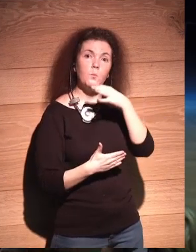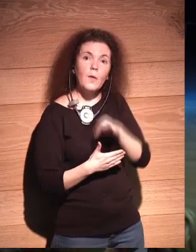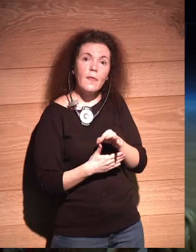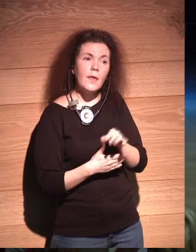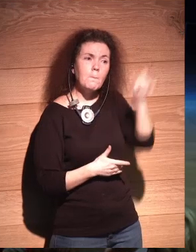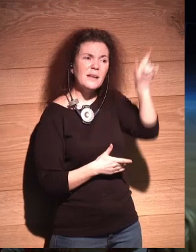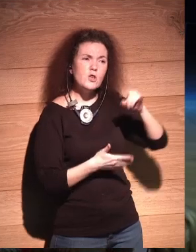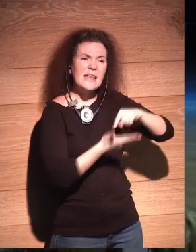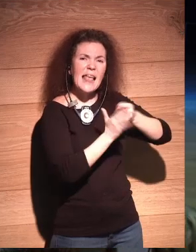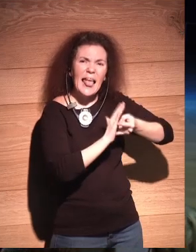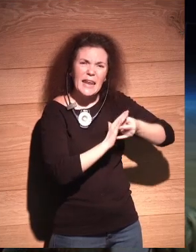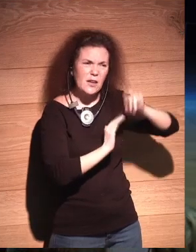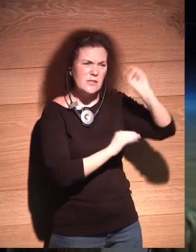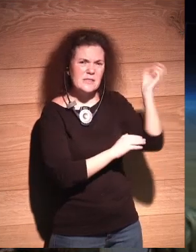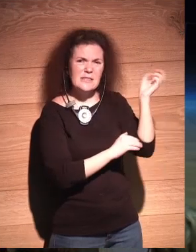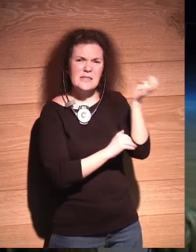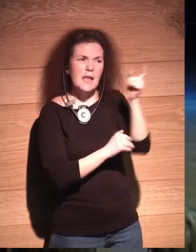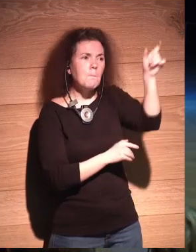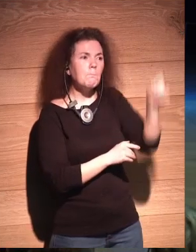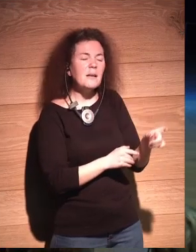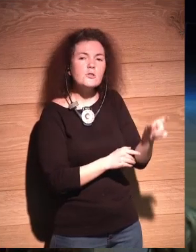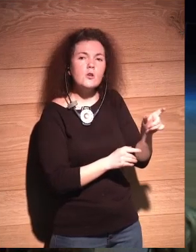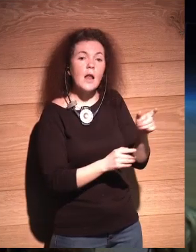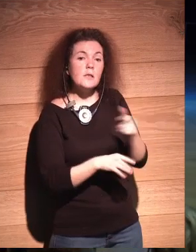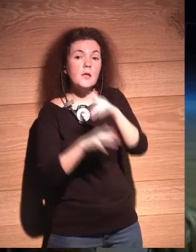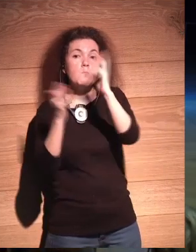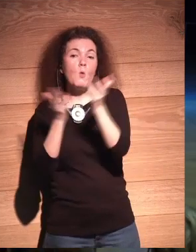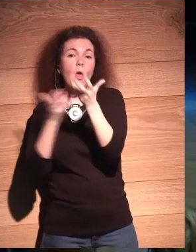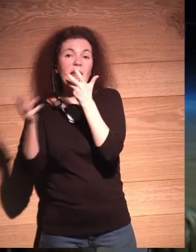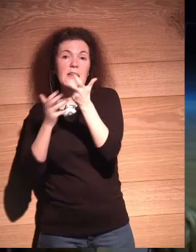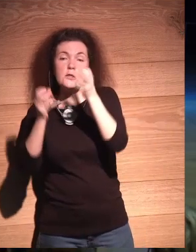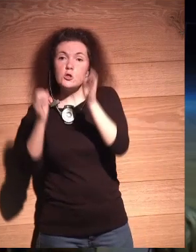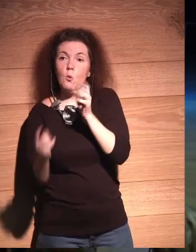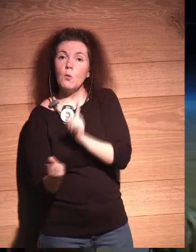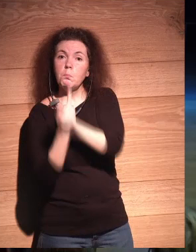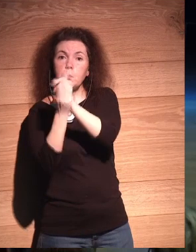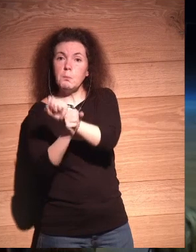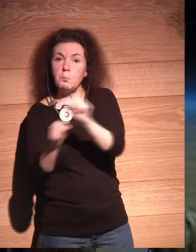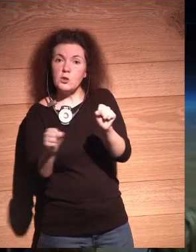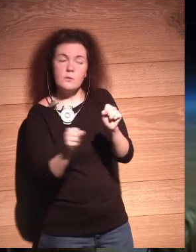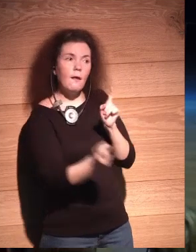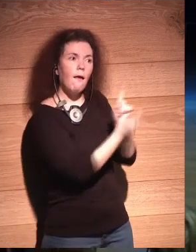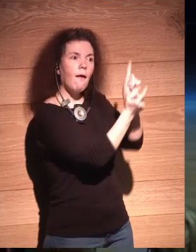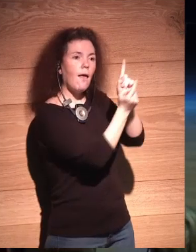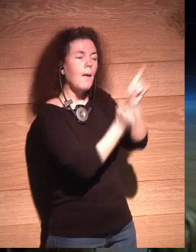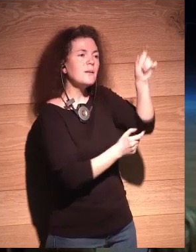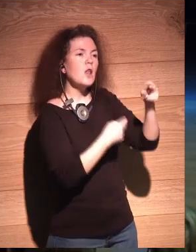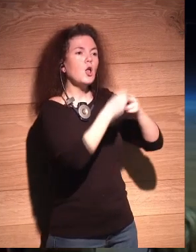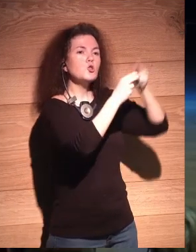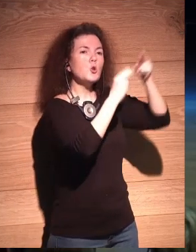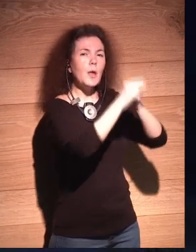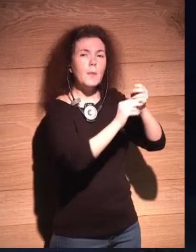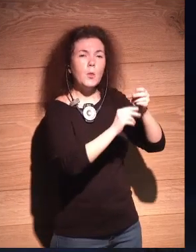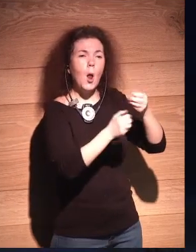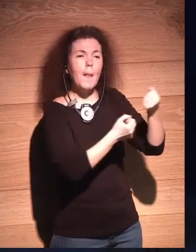engineers and people that I wouldn't run into in the art world. Somebody who's making the fastest vehicle in the world, things like